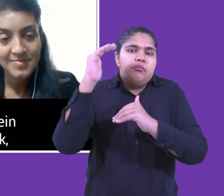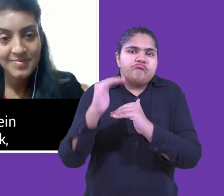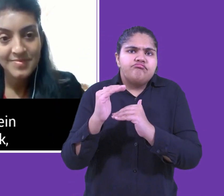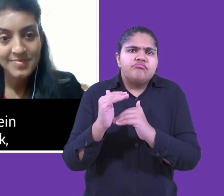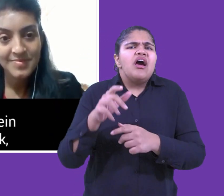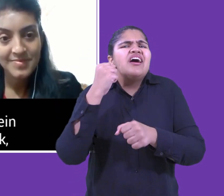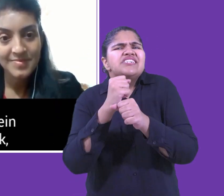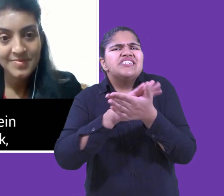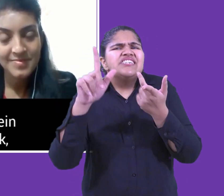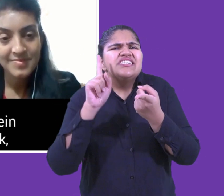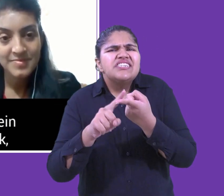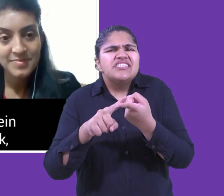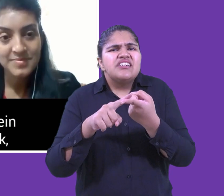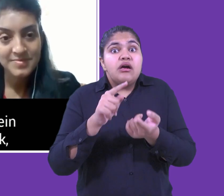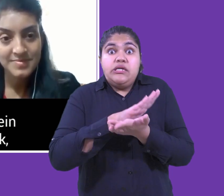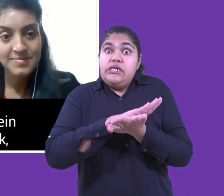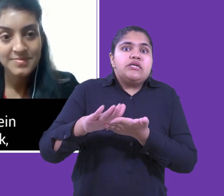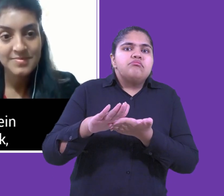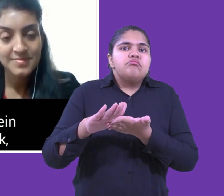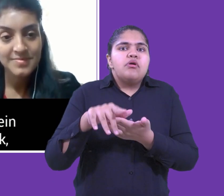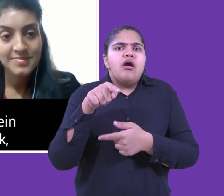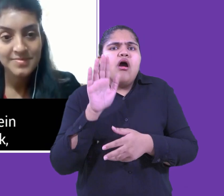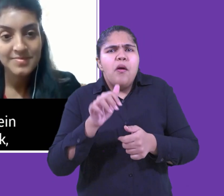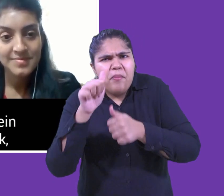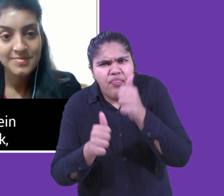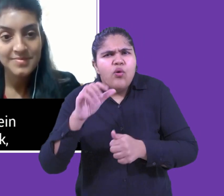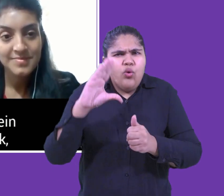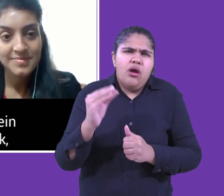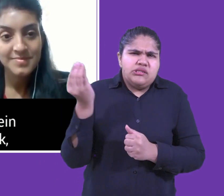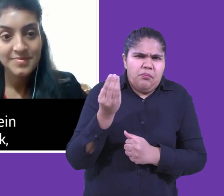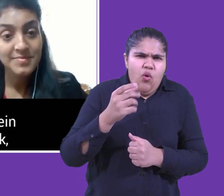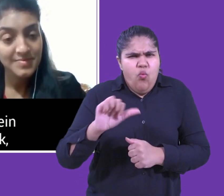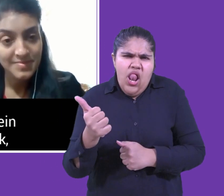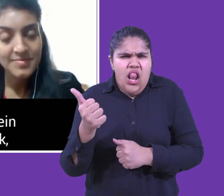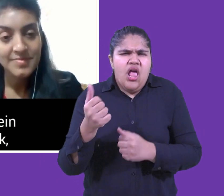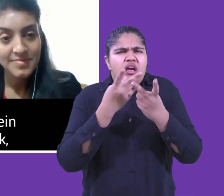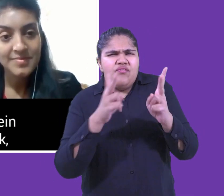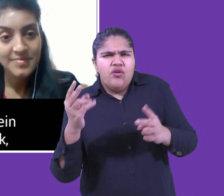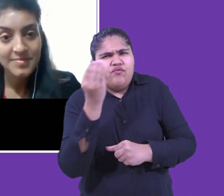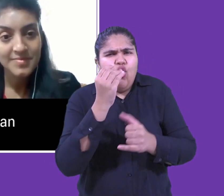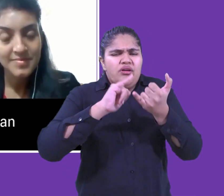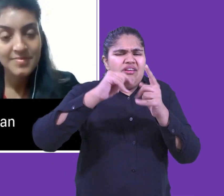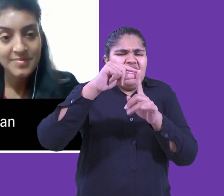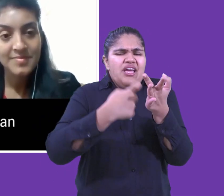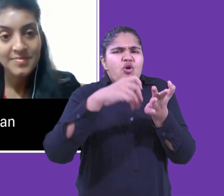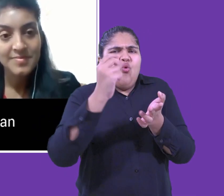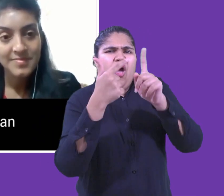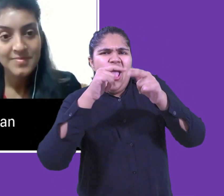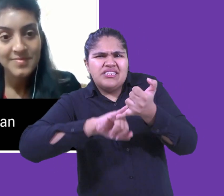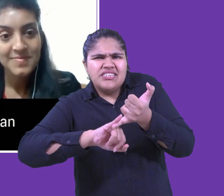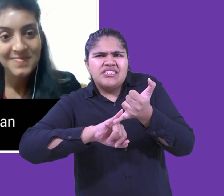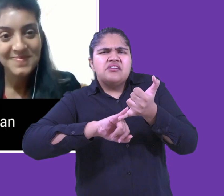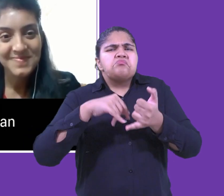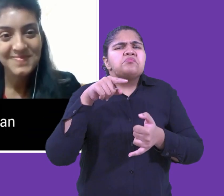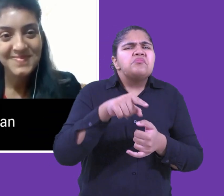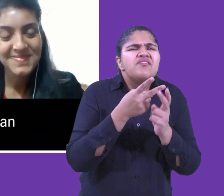support the intake of the protein, to ensure the protein intake, pure ghee they can take, little milk they can take, little curd they can take, lot of sprouts